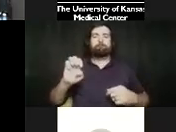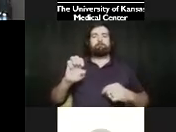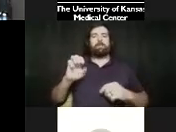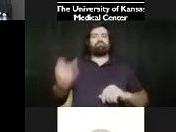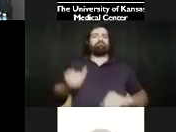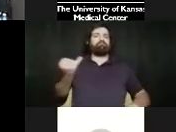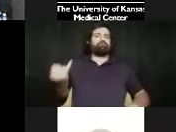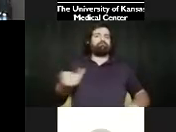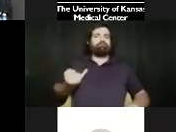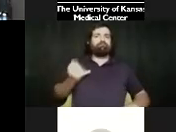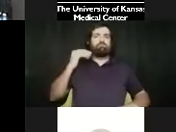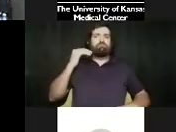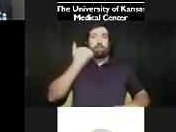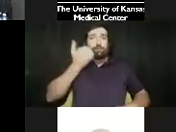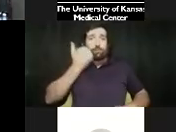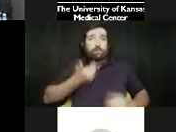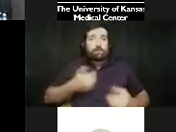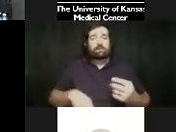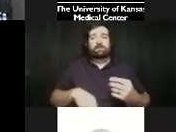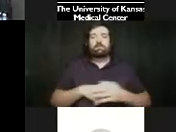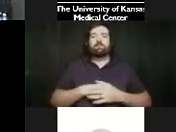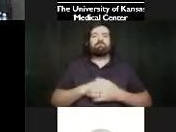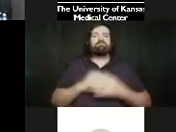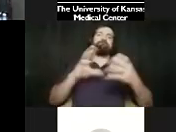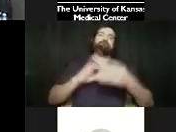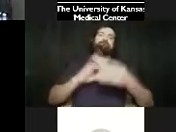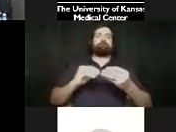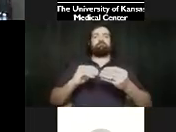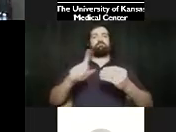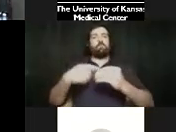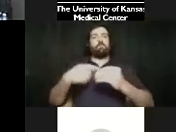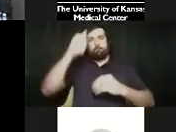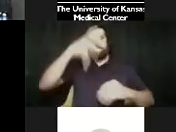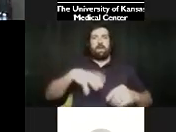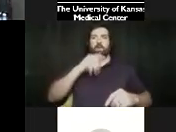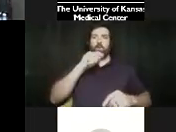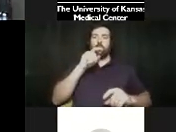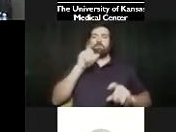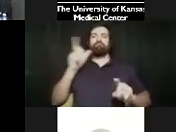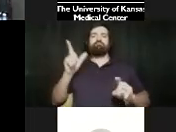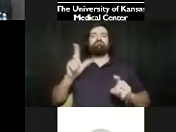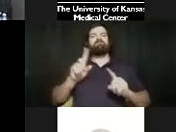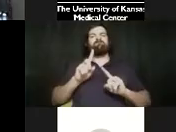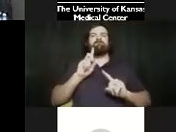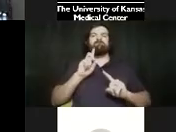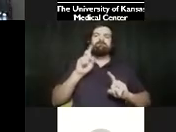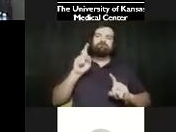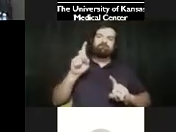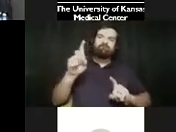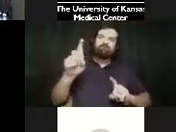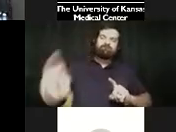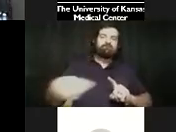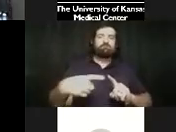the prostitutes. He tells this account of a man who was traveling from one city to another and